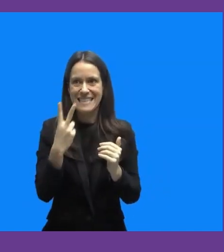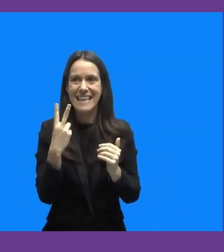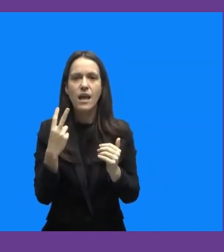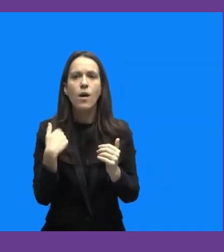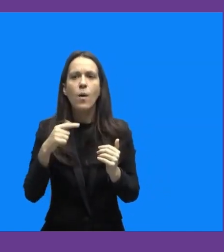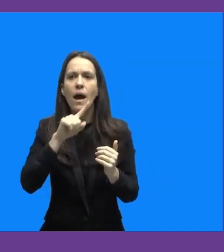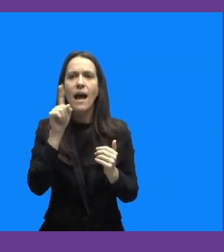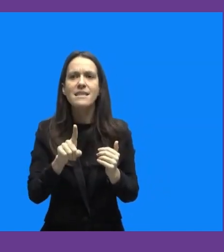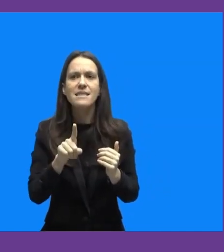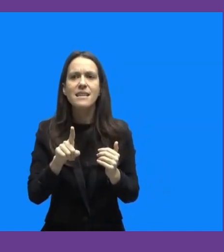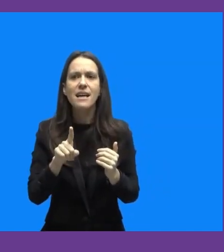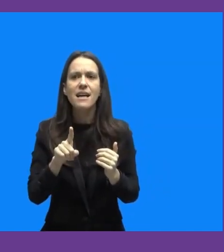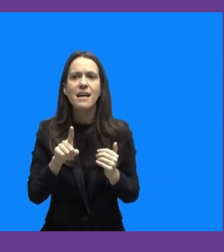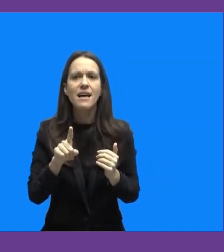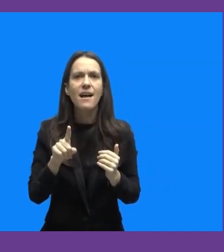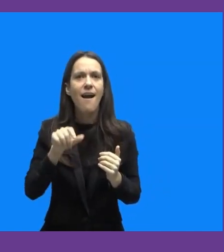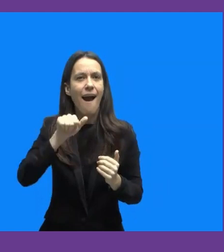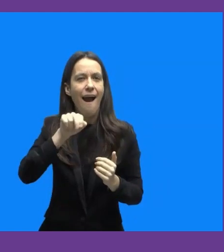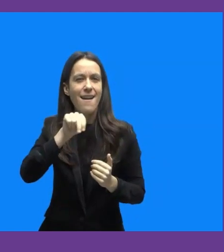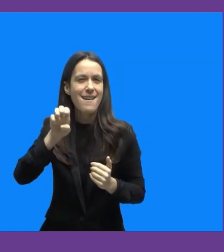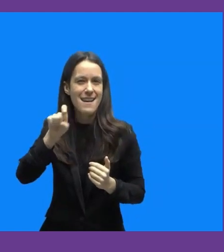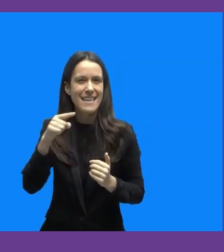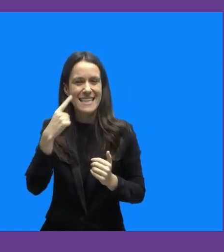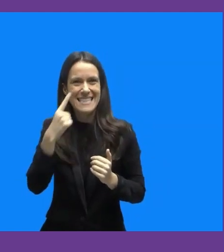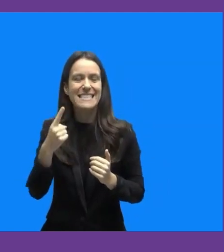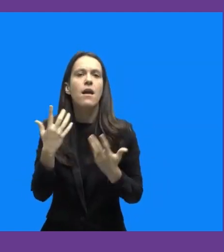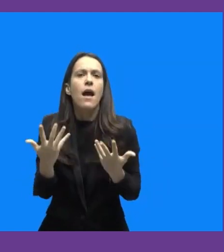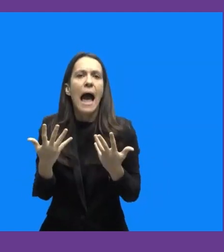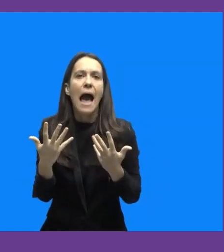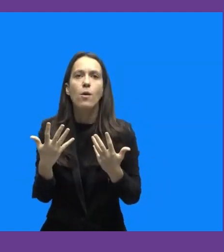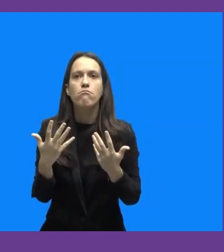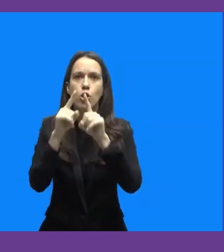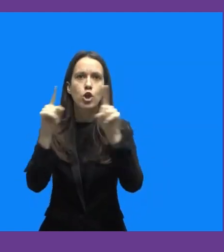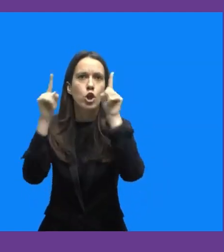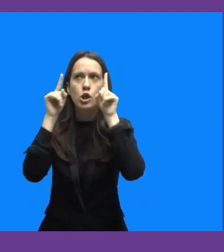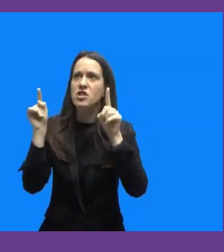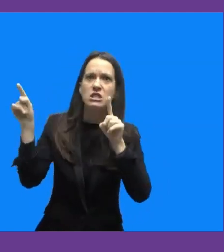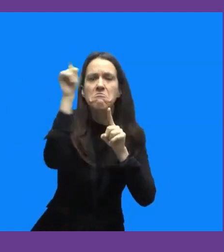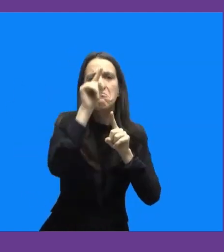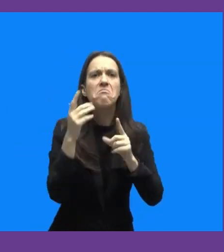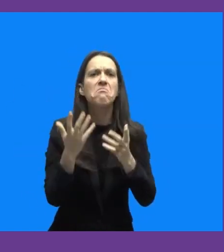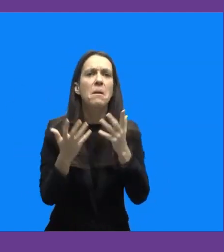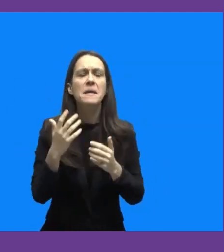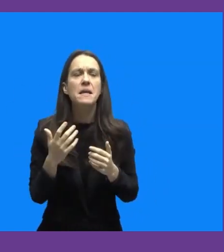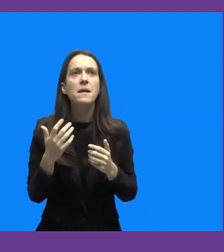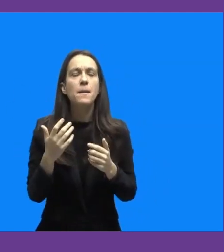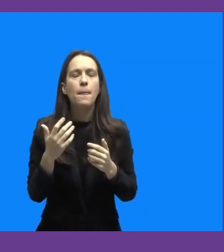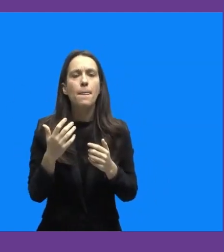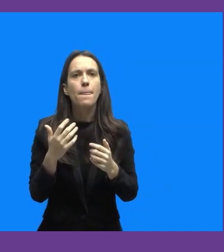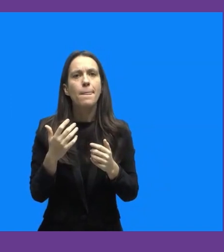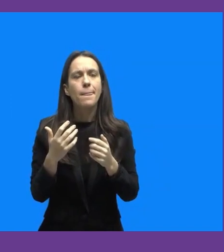was one of them, and we asked you to someone that maybe you know just a little bit, ask